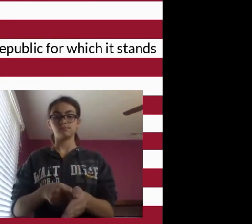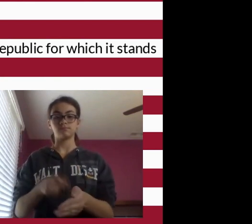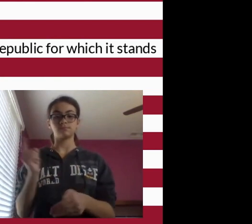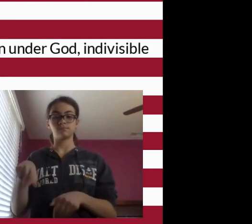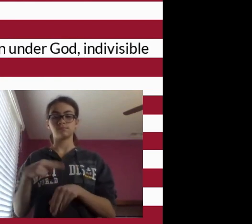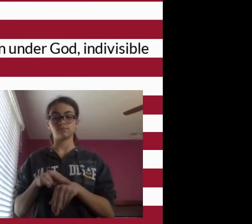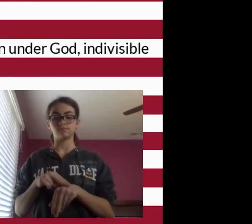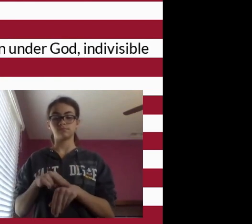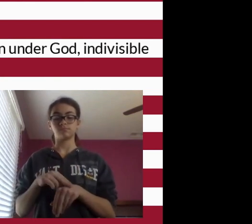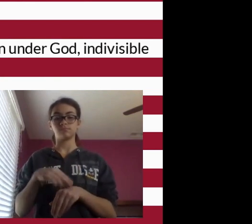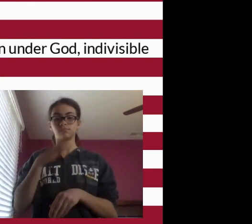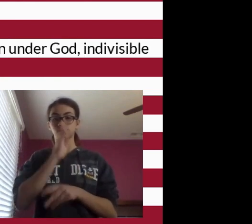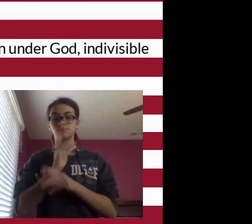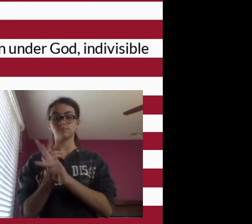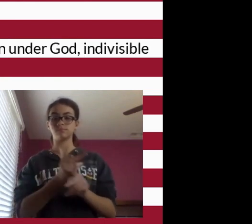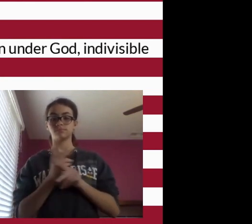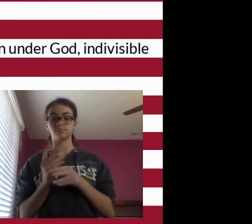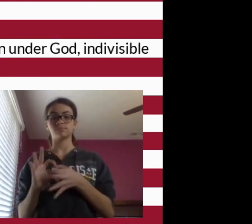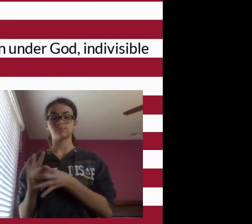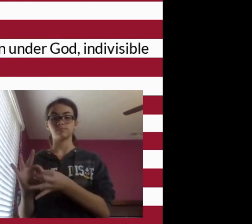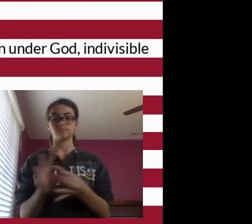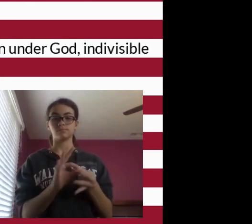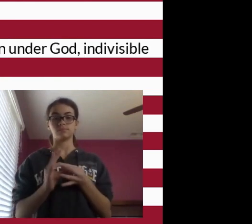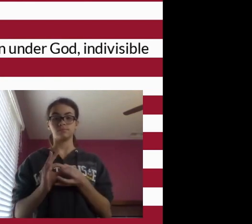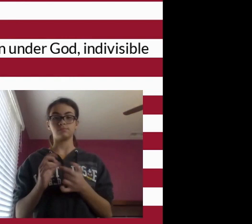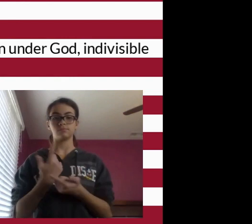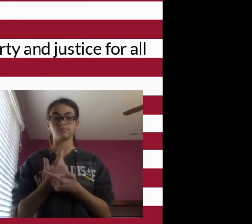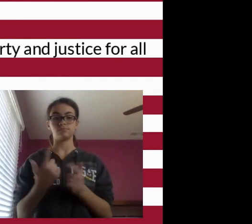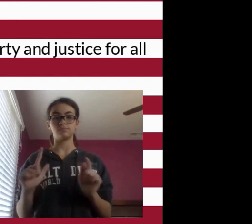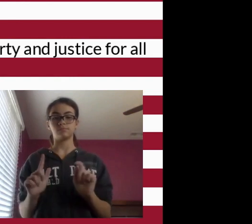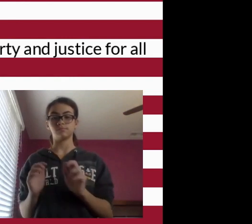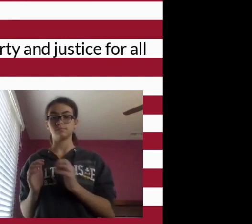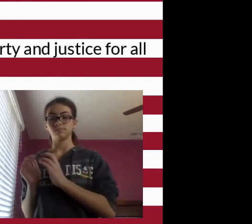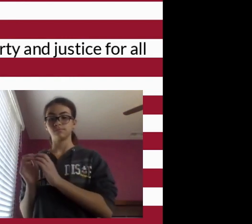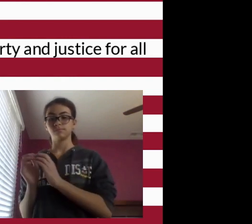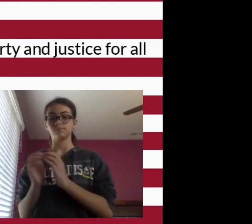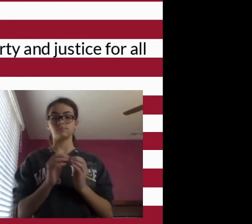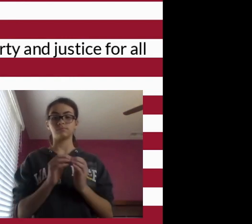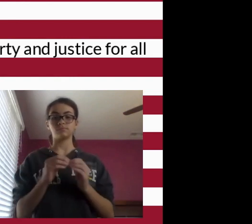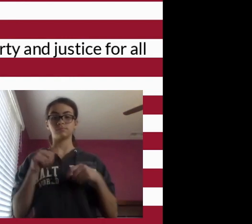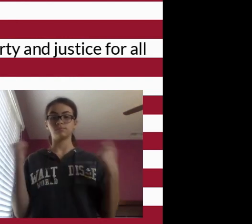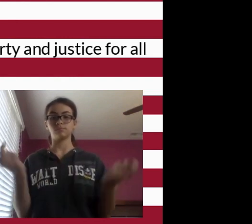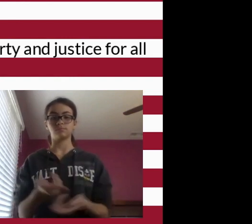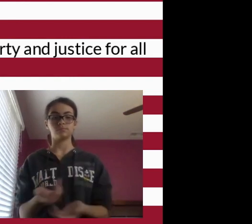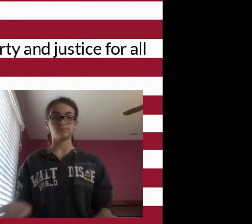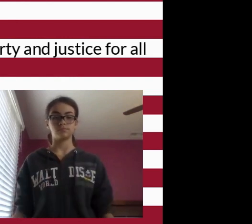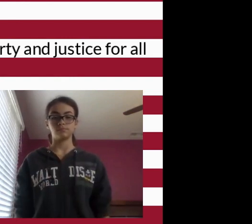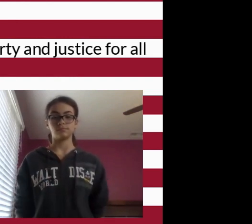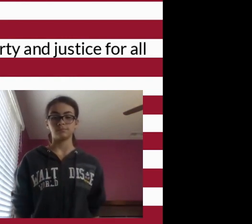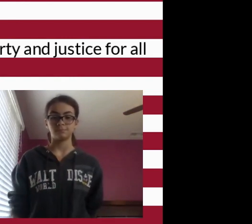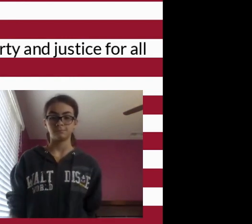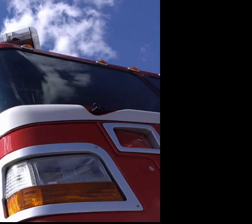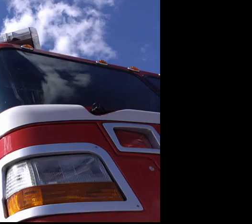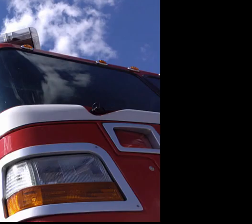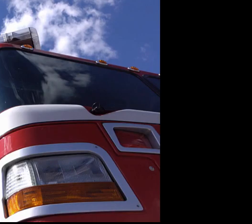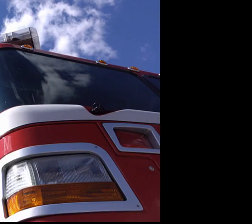which it stands, one nation, under God, indivisible, with liberty and justice for all.